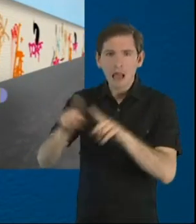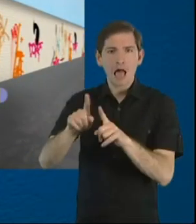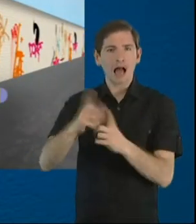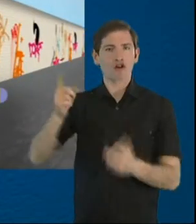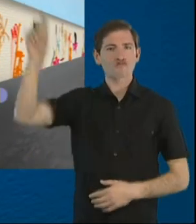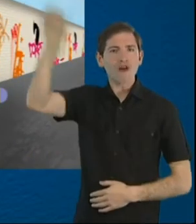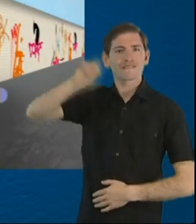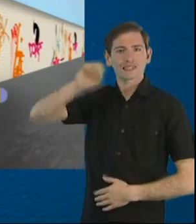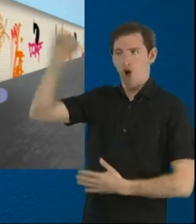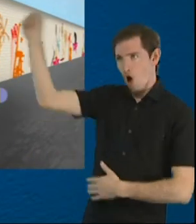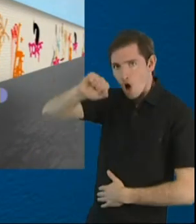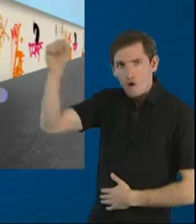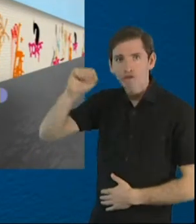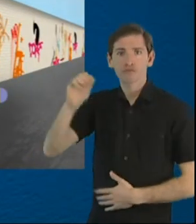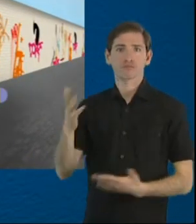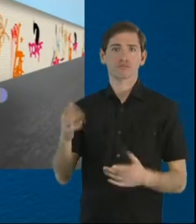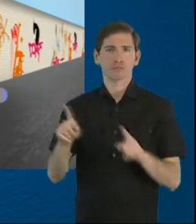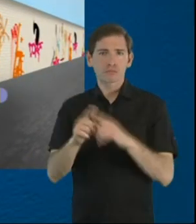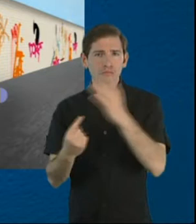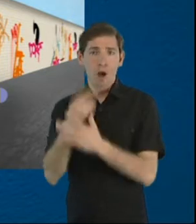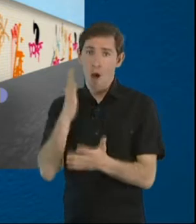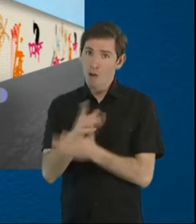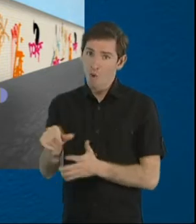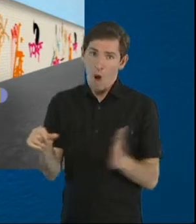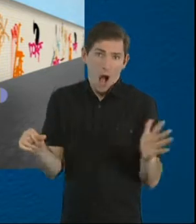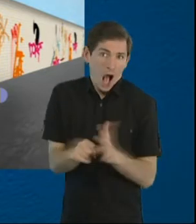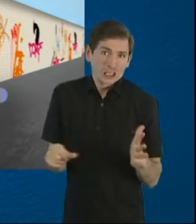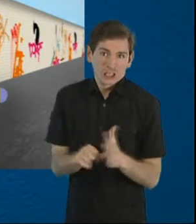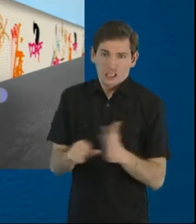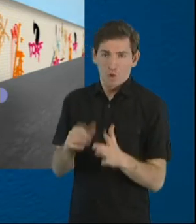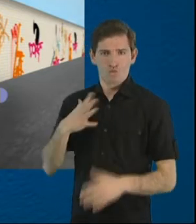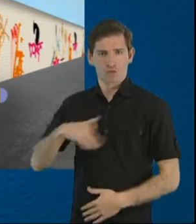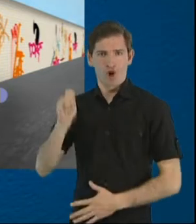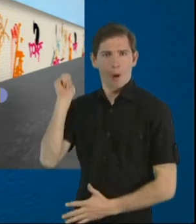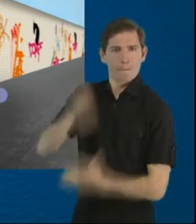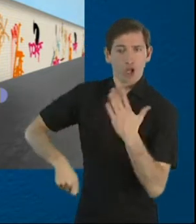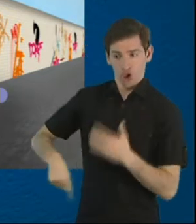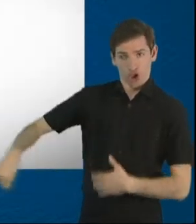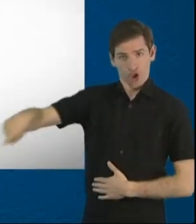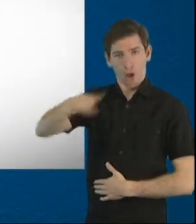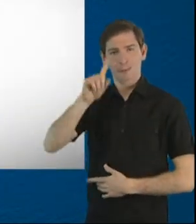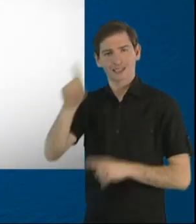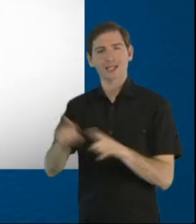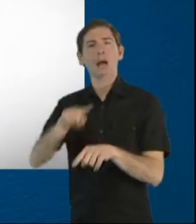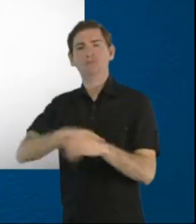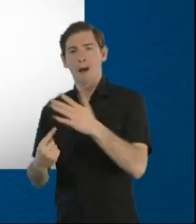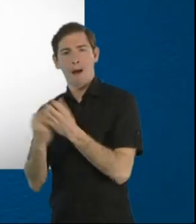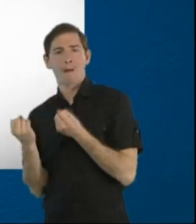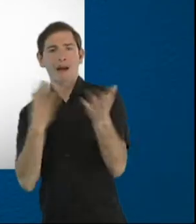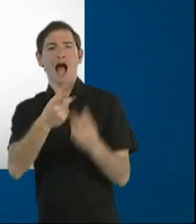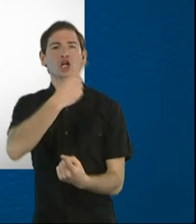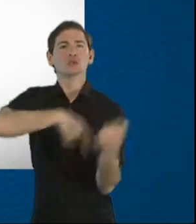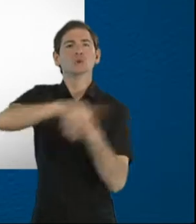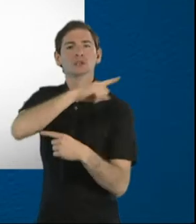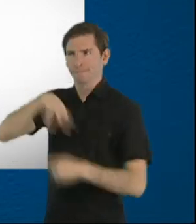And wrong. It's tough and demanding work, designed to punish offenders whilst giving something back to the community. Our